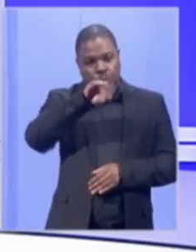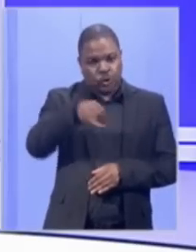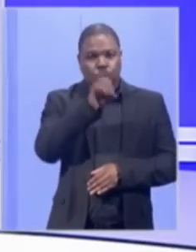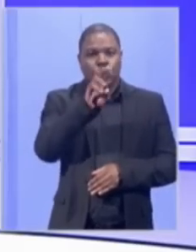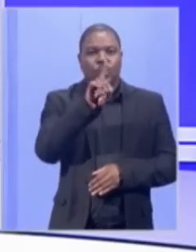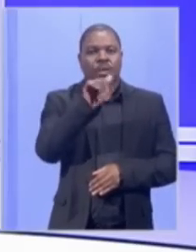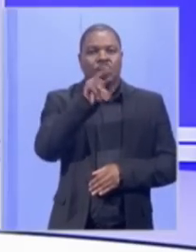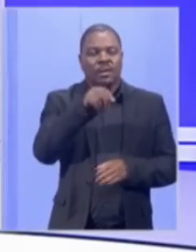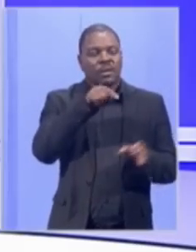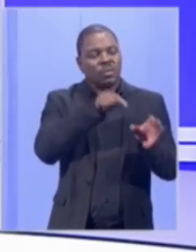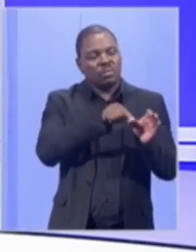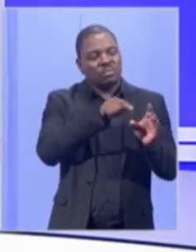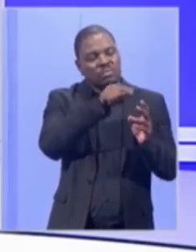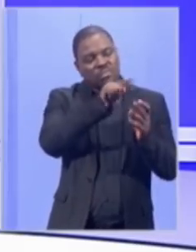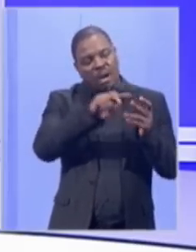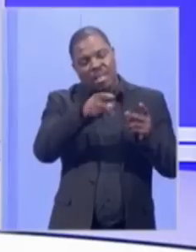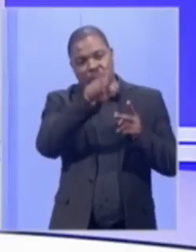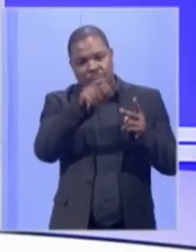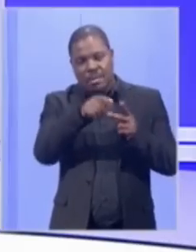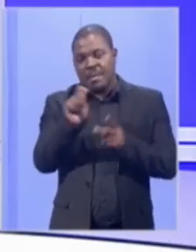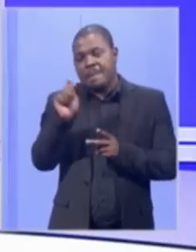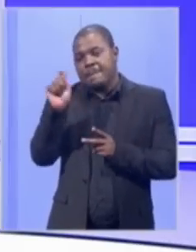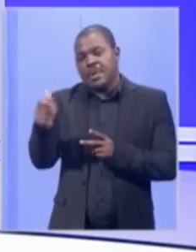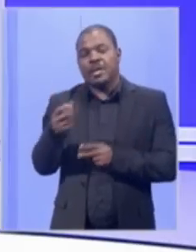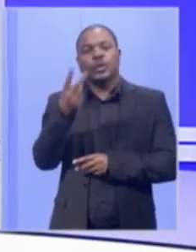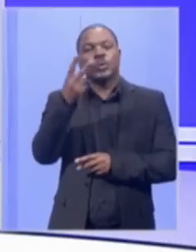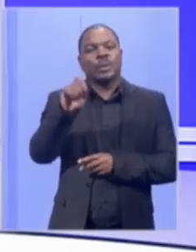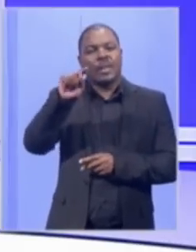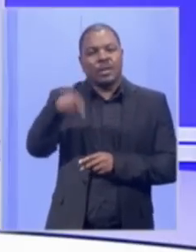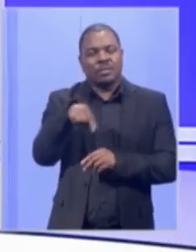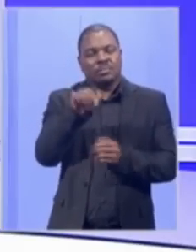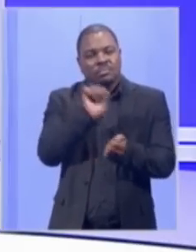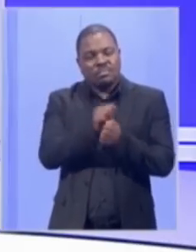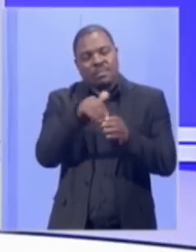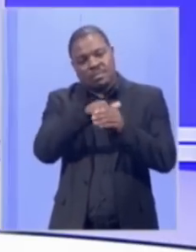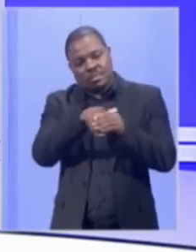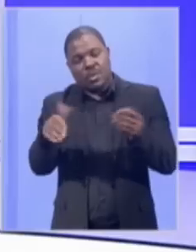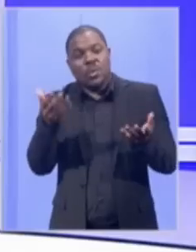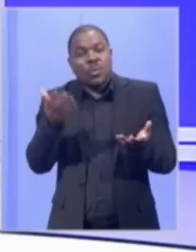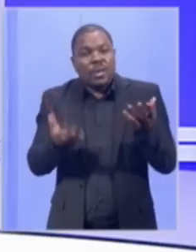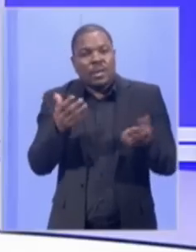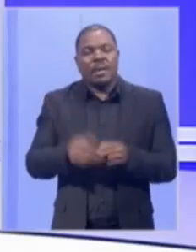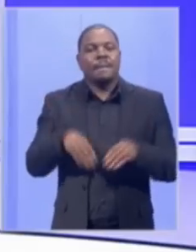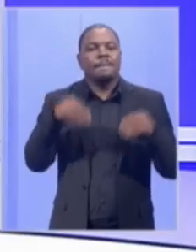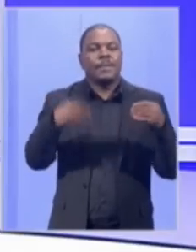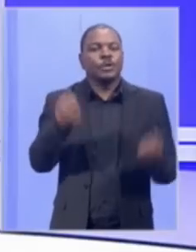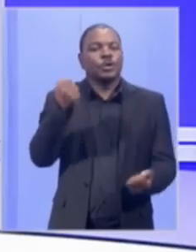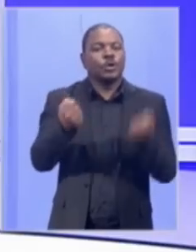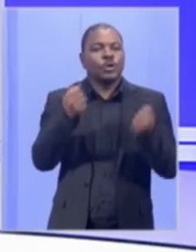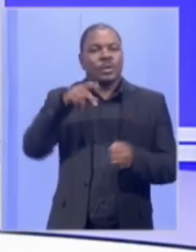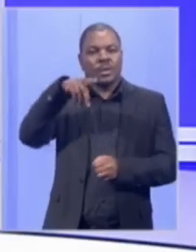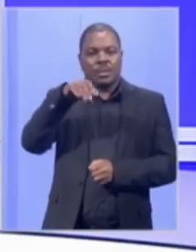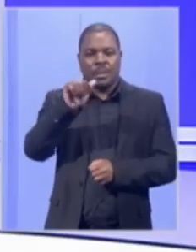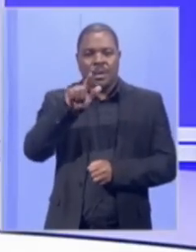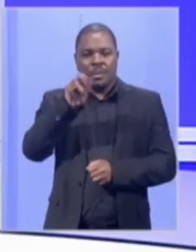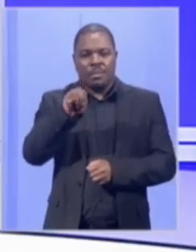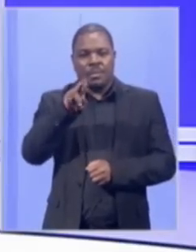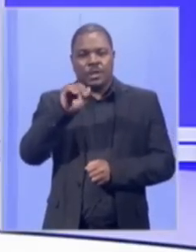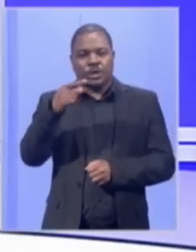ka beile ya diranta tse dikete tse 20 ke lekgotla le ditlolo tsa molao tsa kgwebo Palm Ridge ba tobane